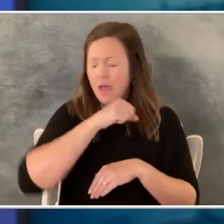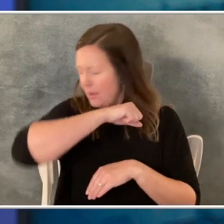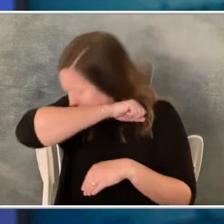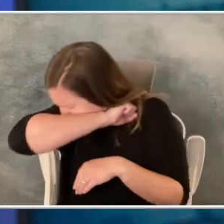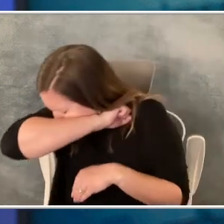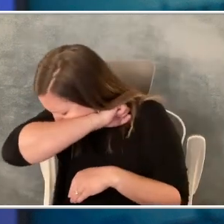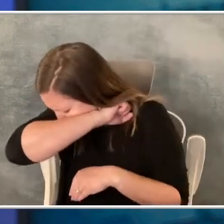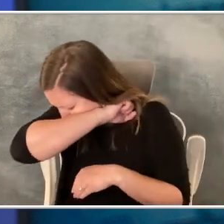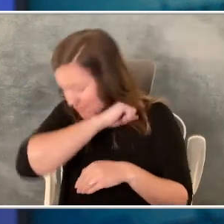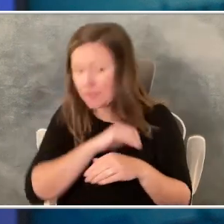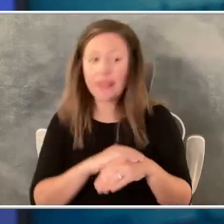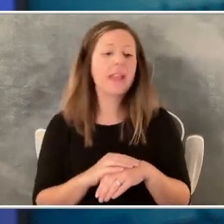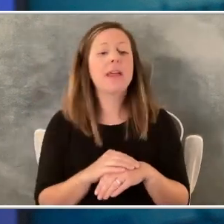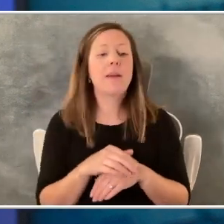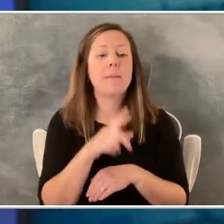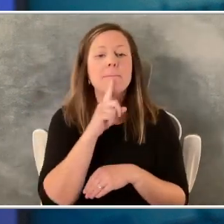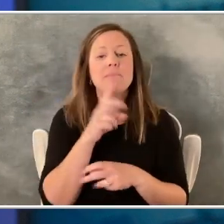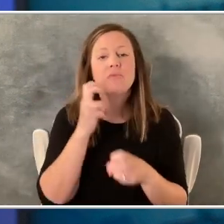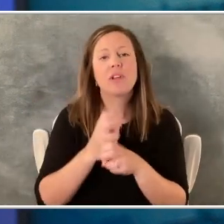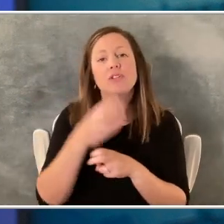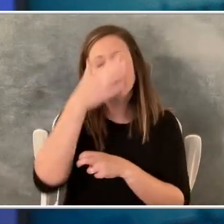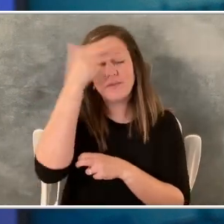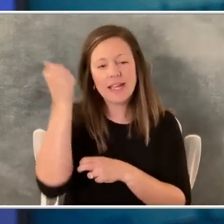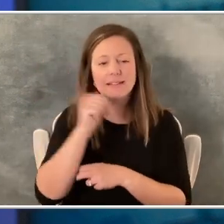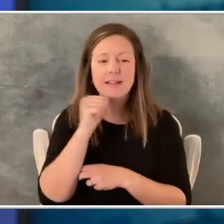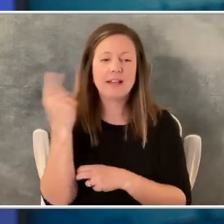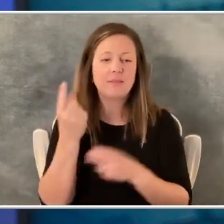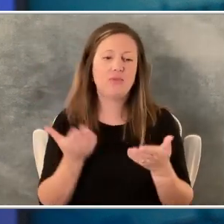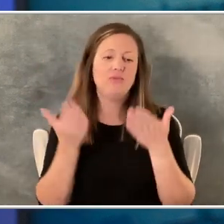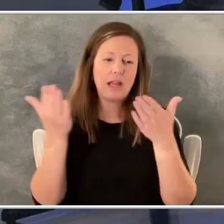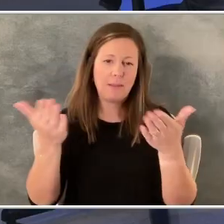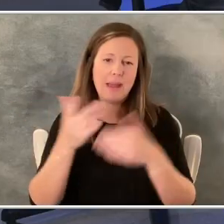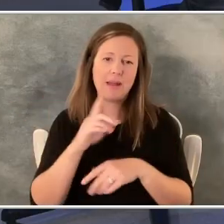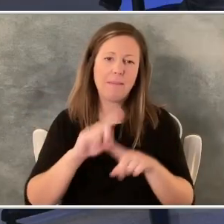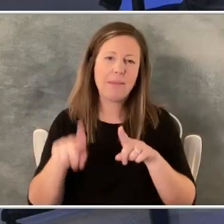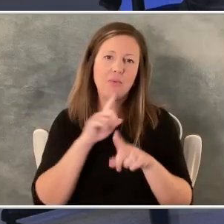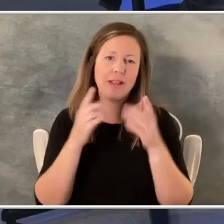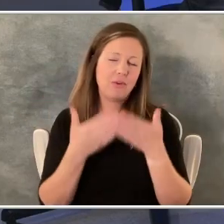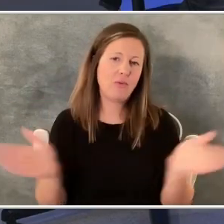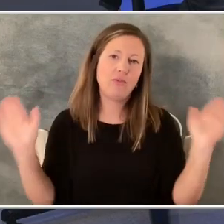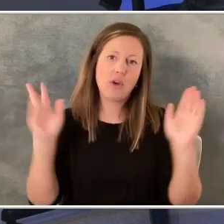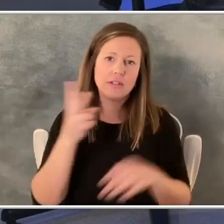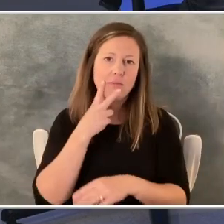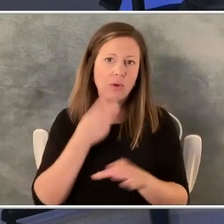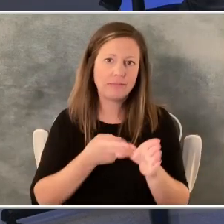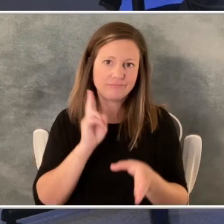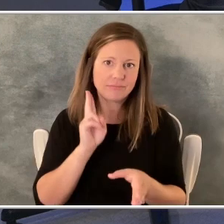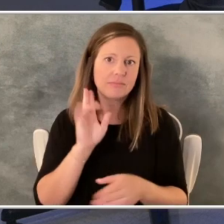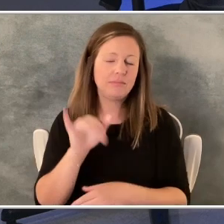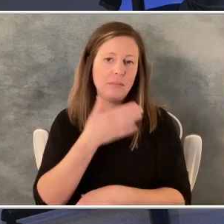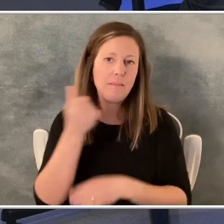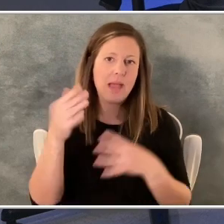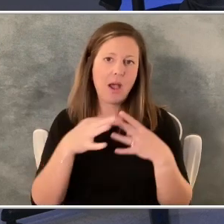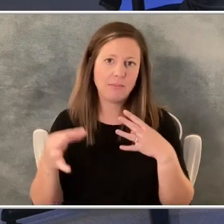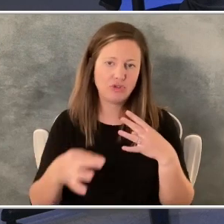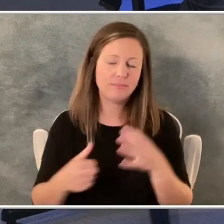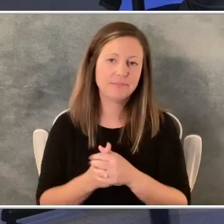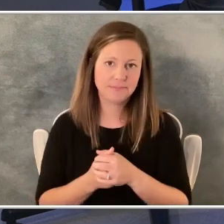not something we would recommend. Overall, smoking cessation is the best. All right, got a couple of questions.